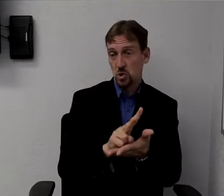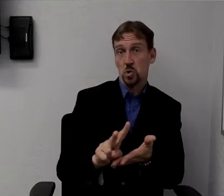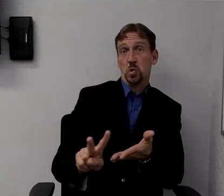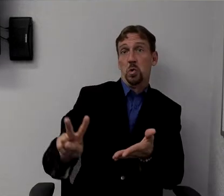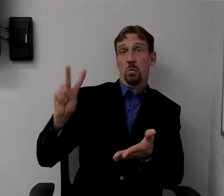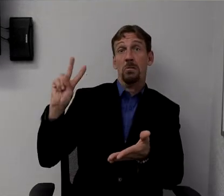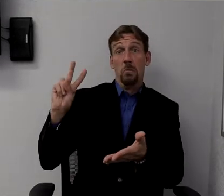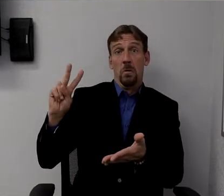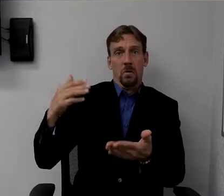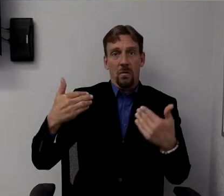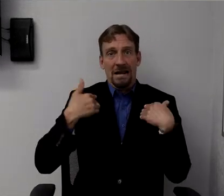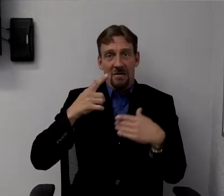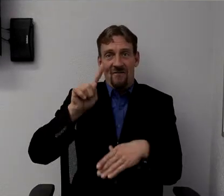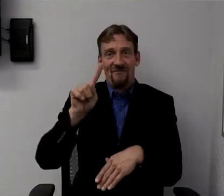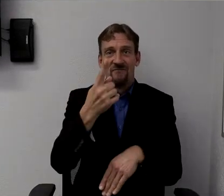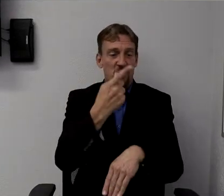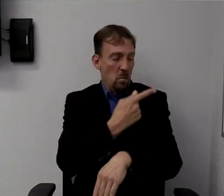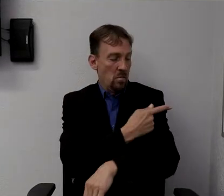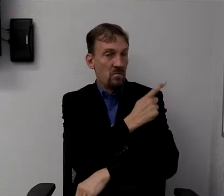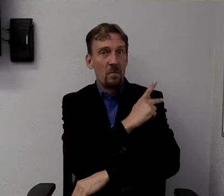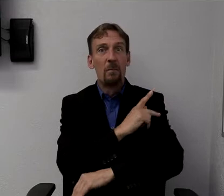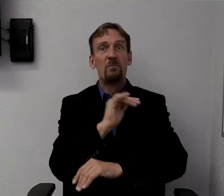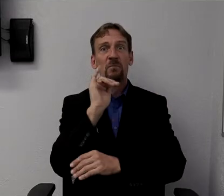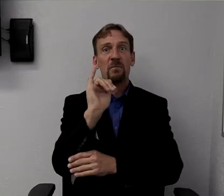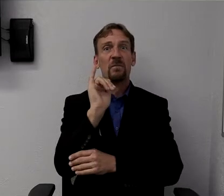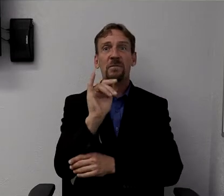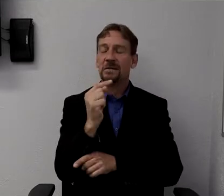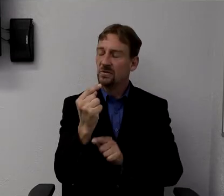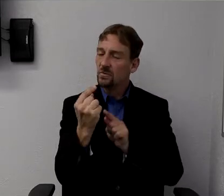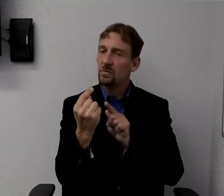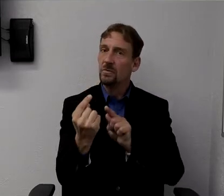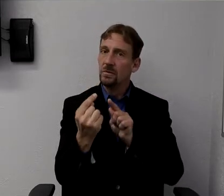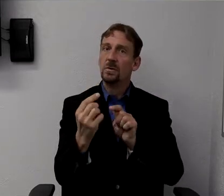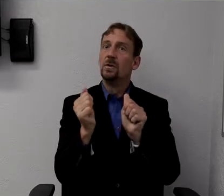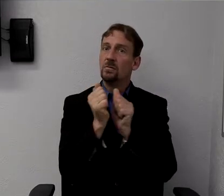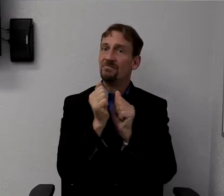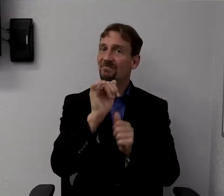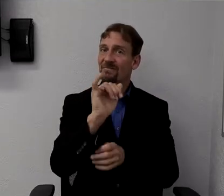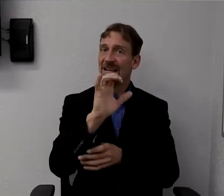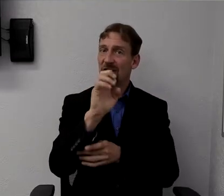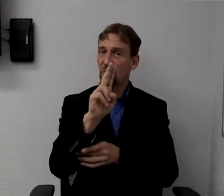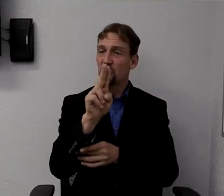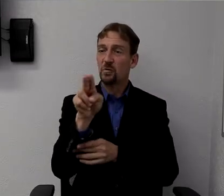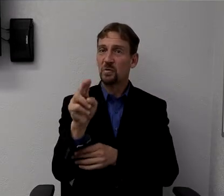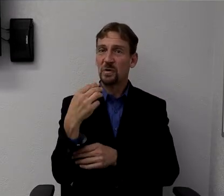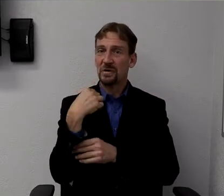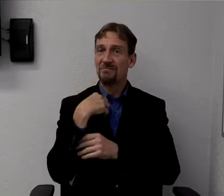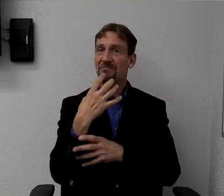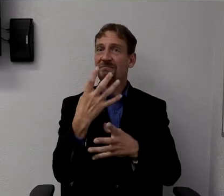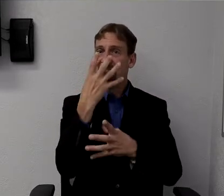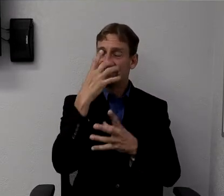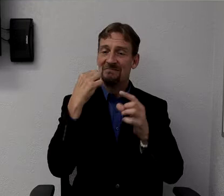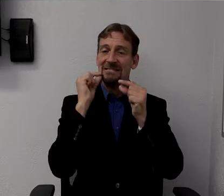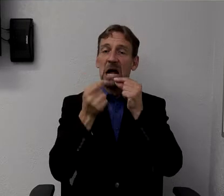had our first patient that was really struggling in the ICU, was intubated, had actually been a